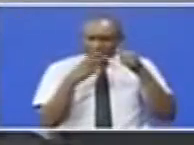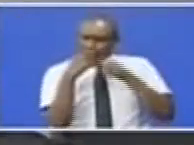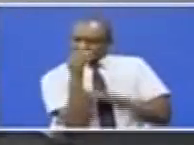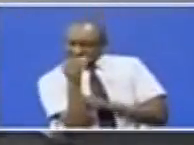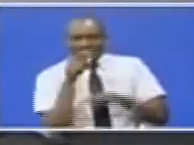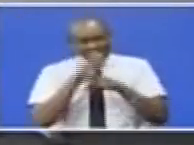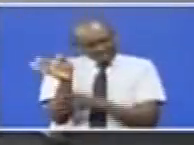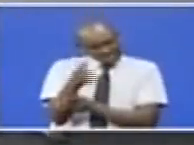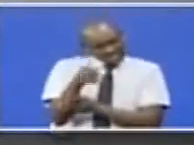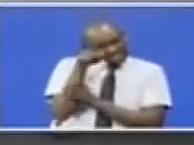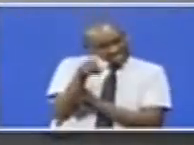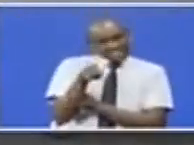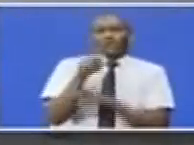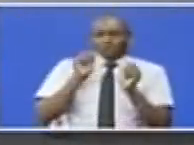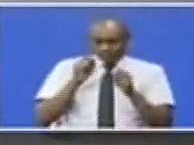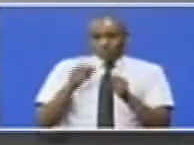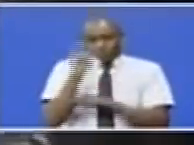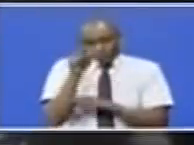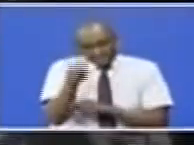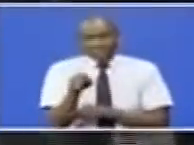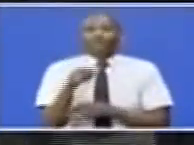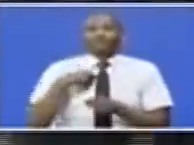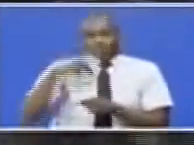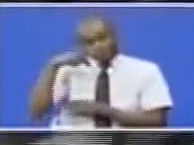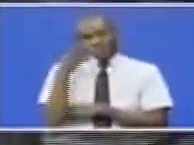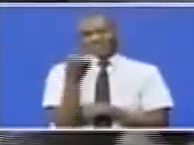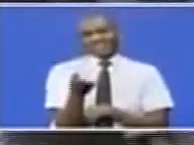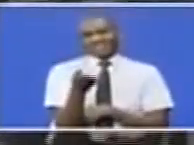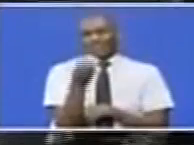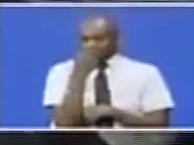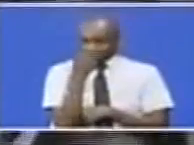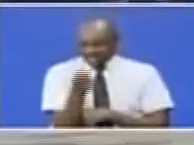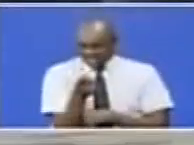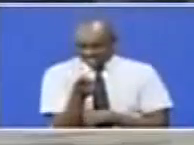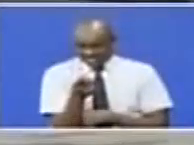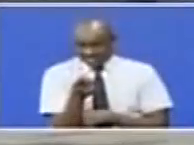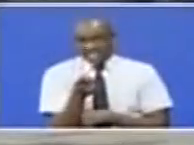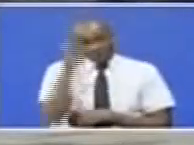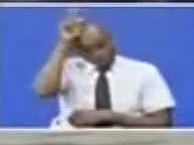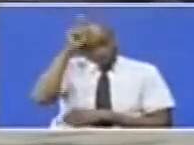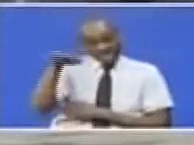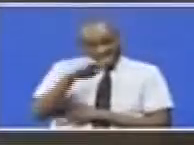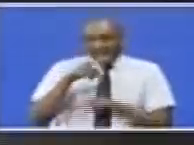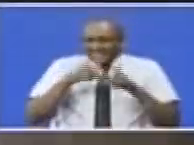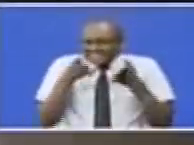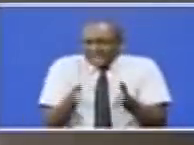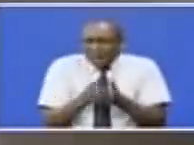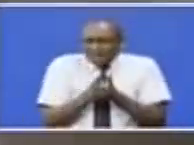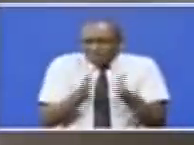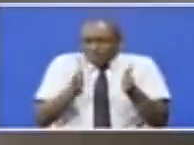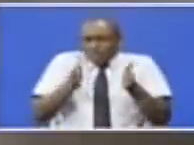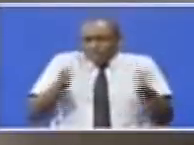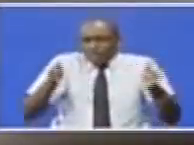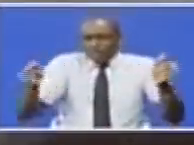as fish became a substitute source of protein and also income in rural areas. But an expanding middle class and